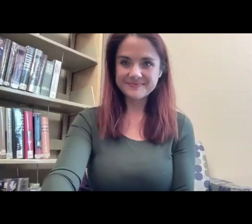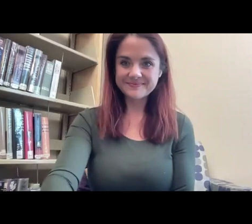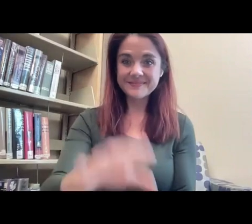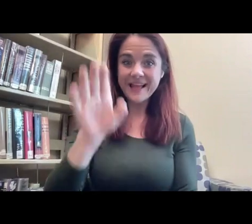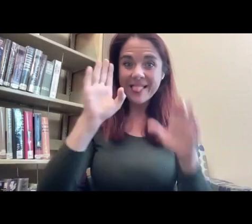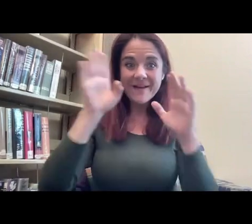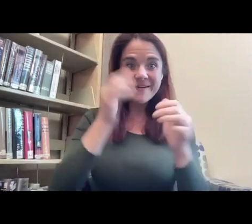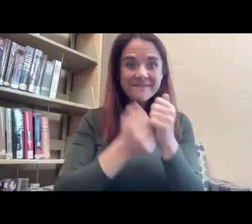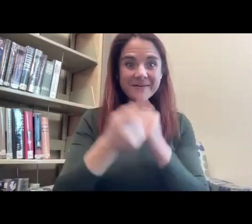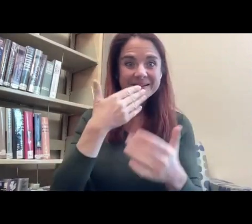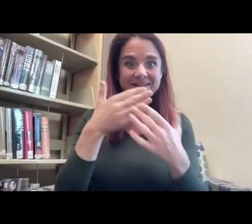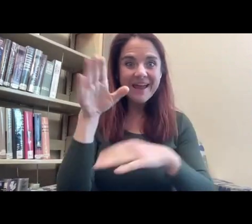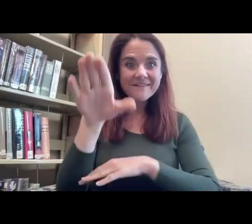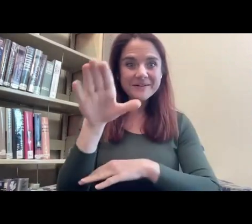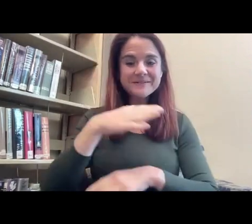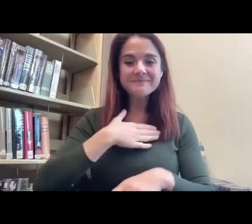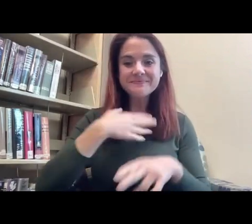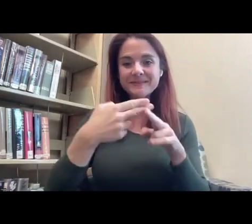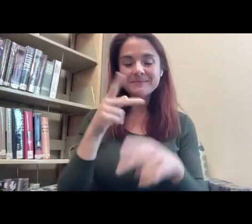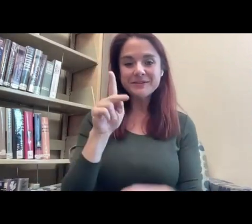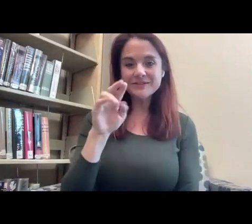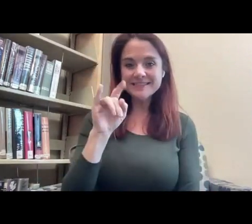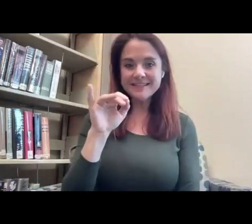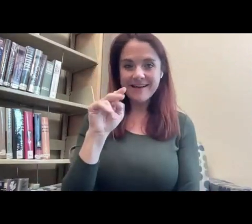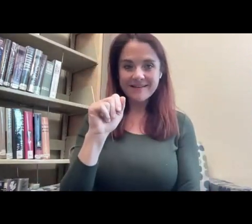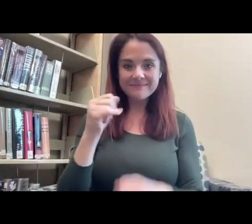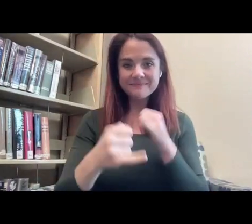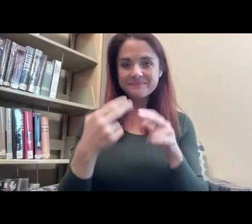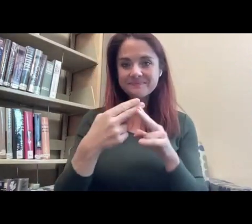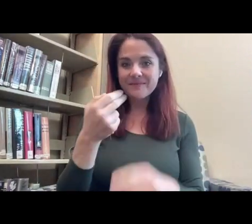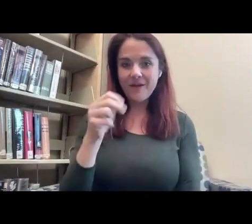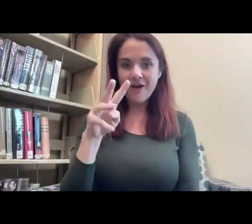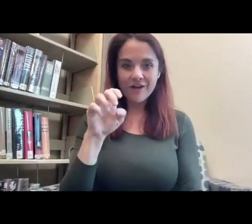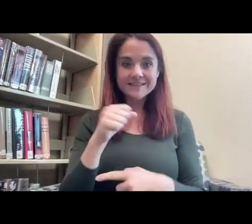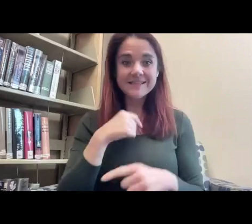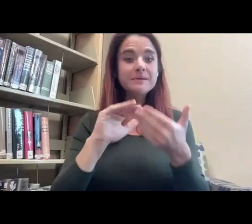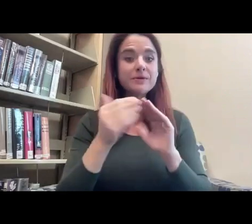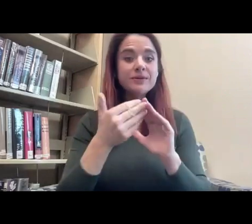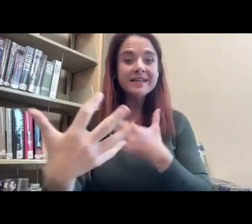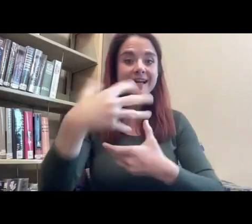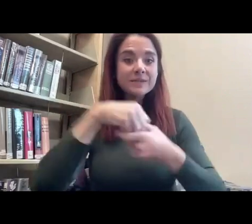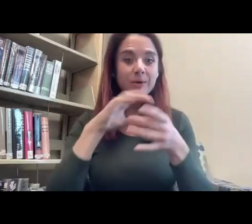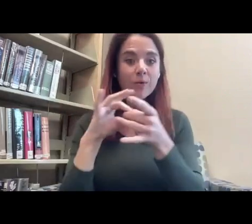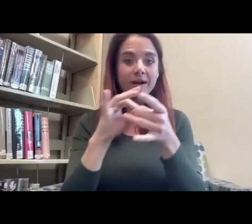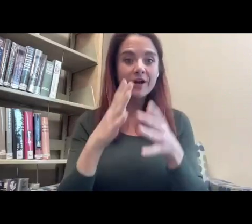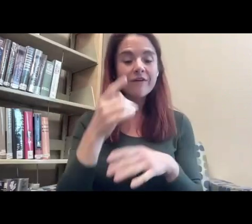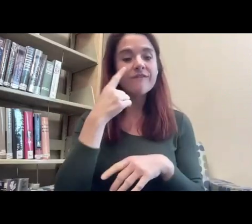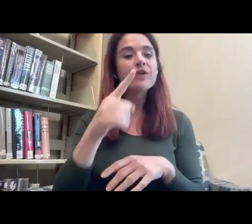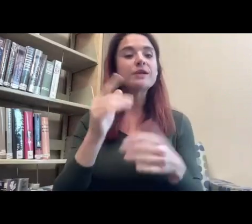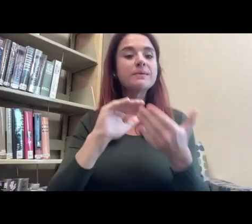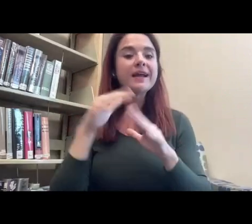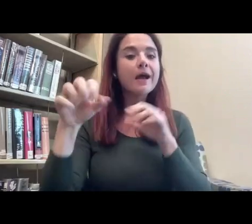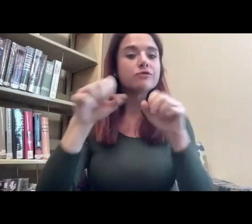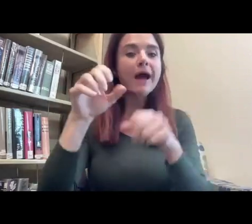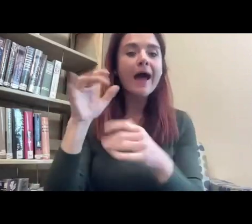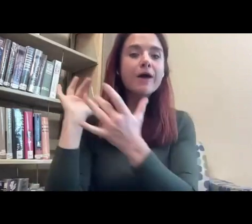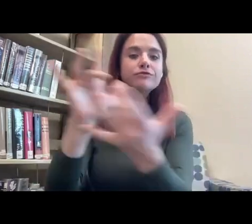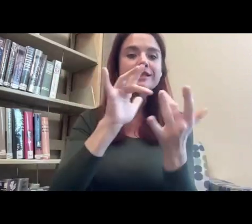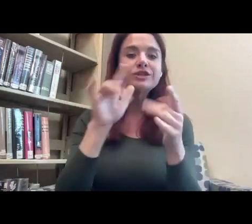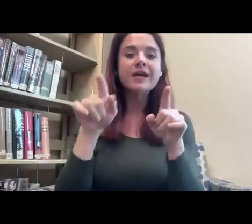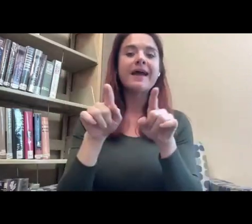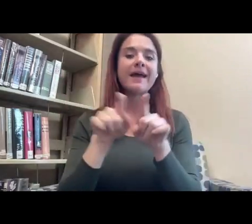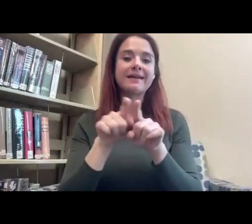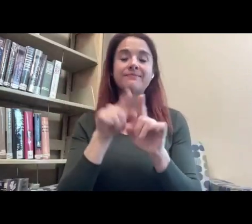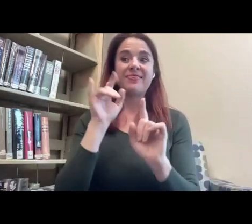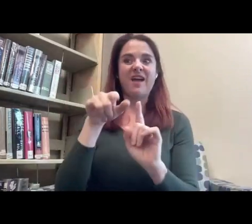Hello, everyone, and good afternoon. I'm Christina Haas, the Community Engagement Coordinator for the Community Outreach and Engagement Office of Wilmot